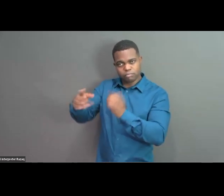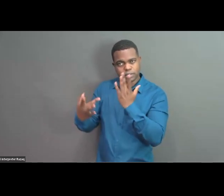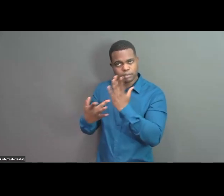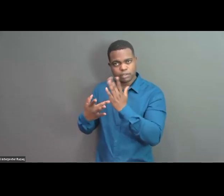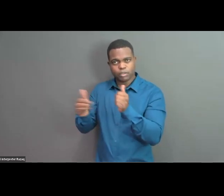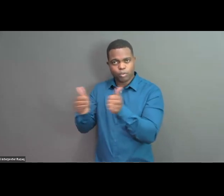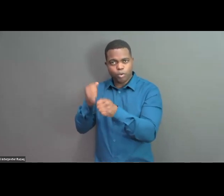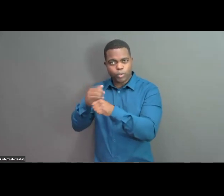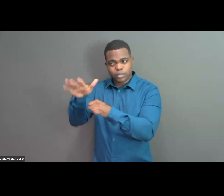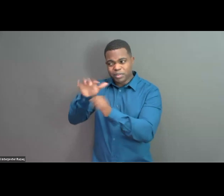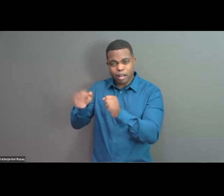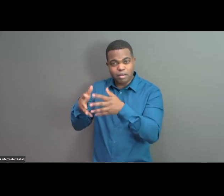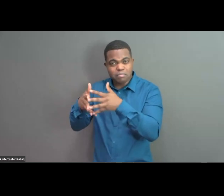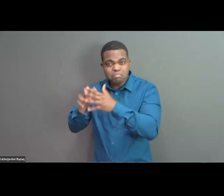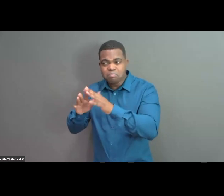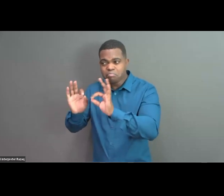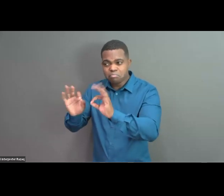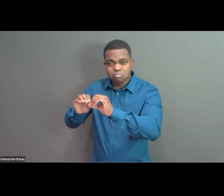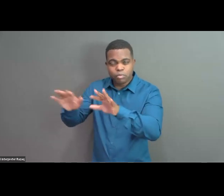it. It's quite easy. It's quite